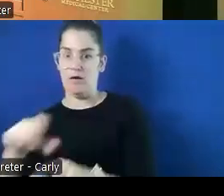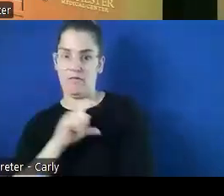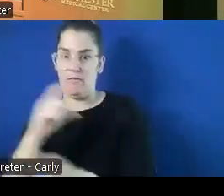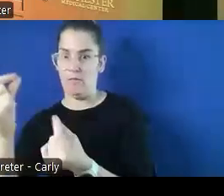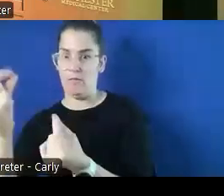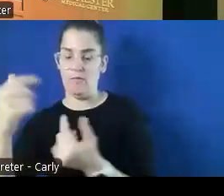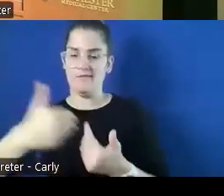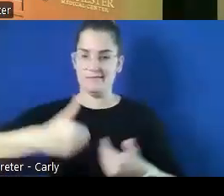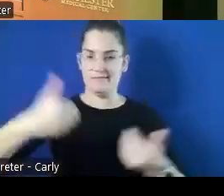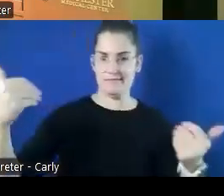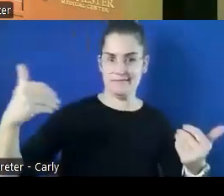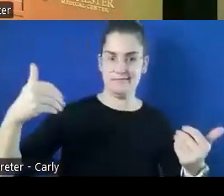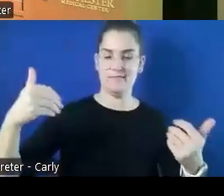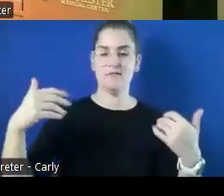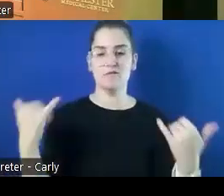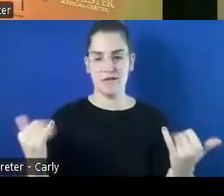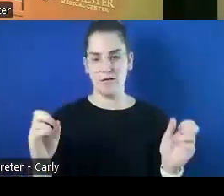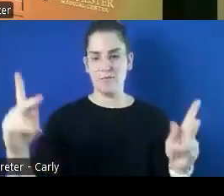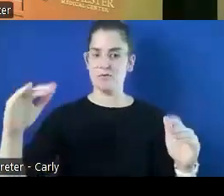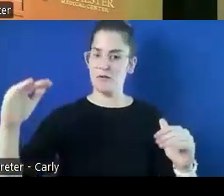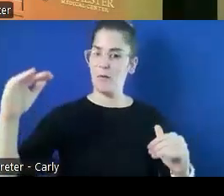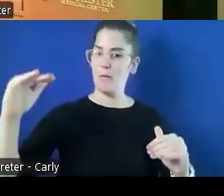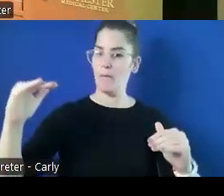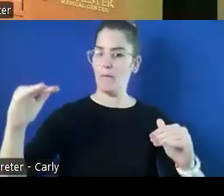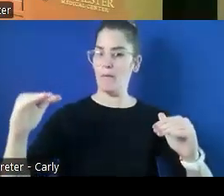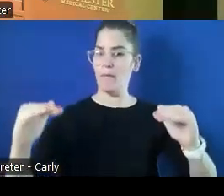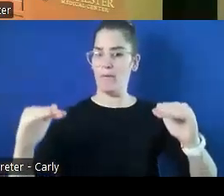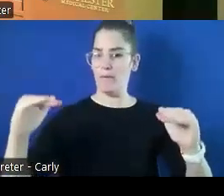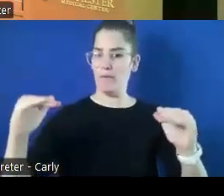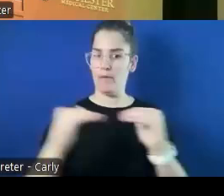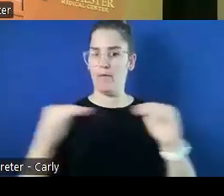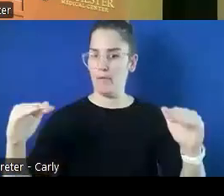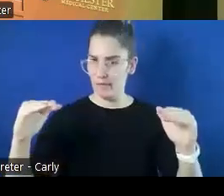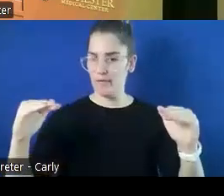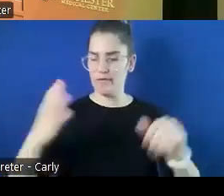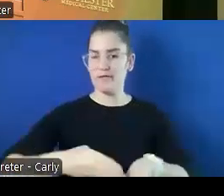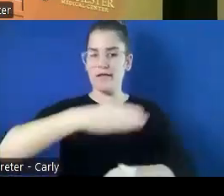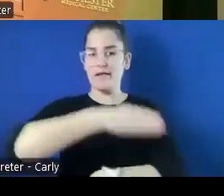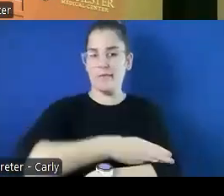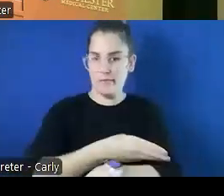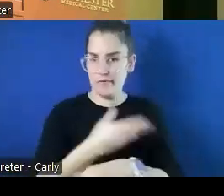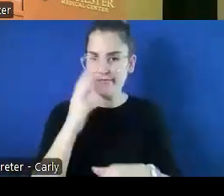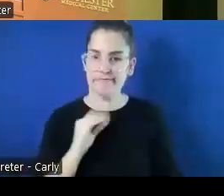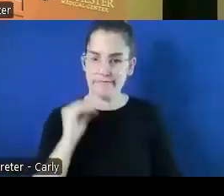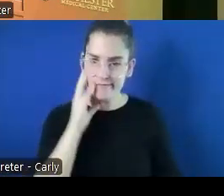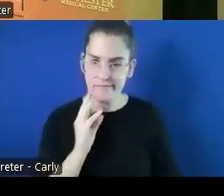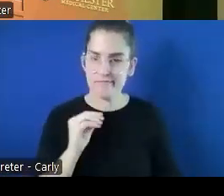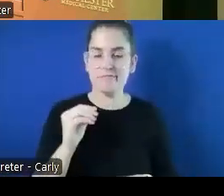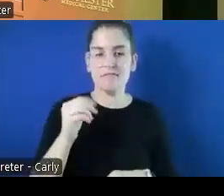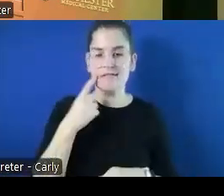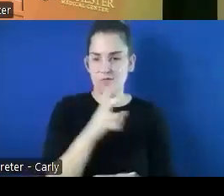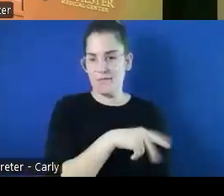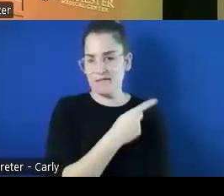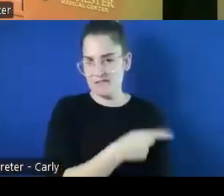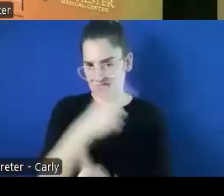the door for greater collaboration and influence so that ultimately we can improve the experience for our